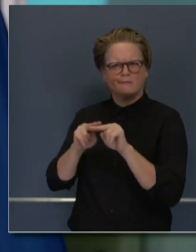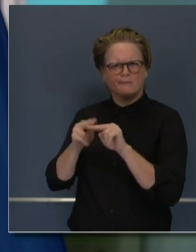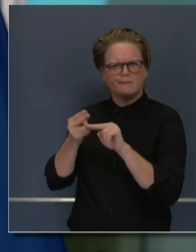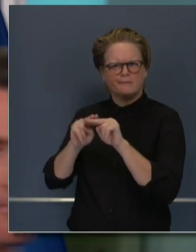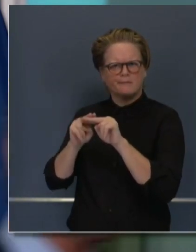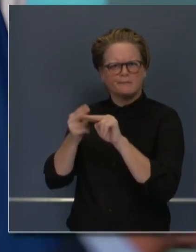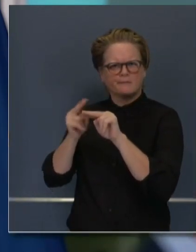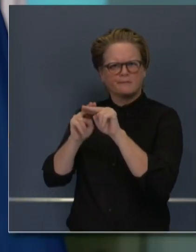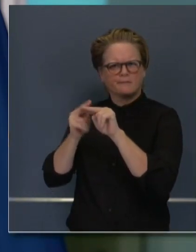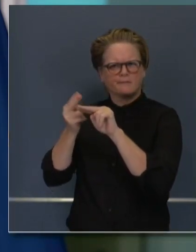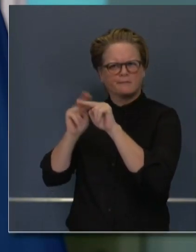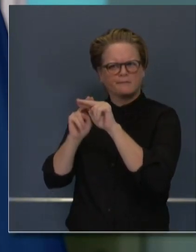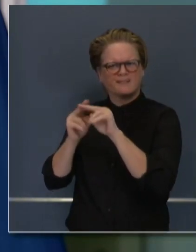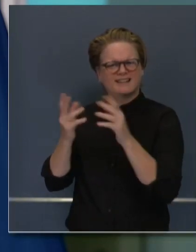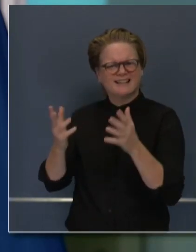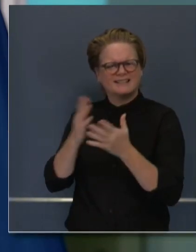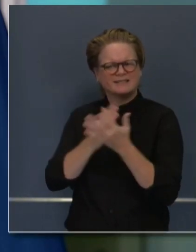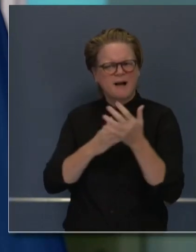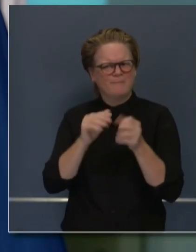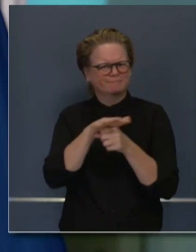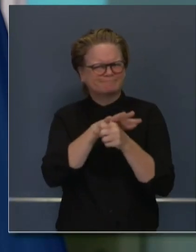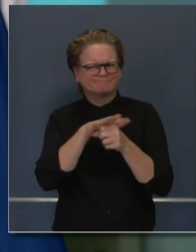well.